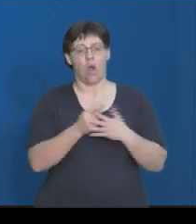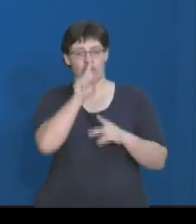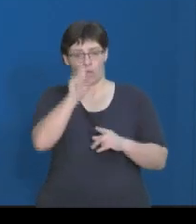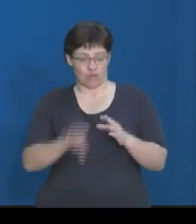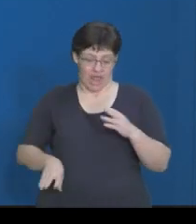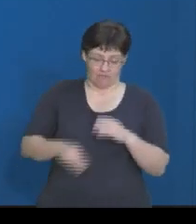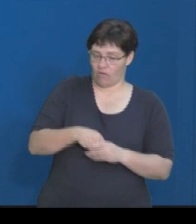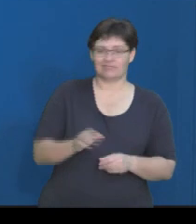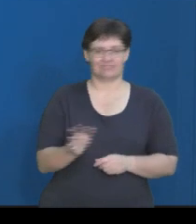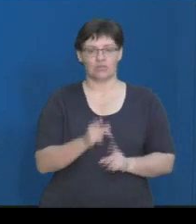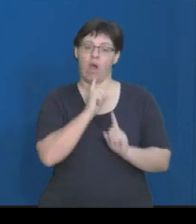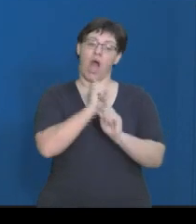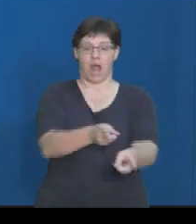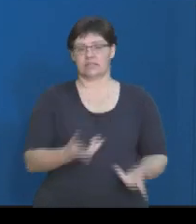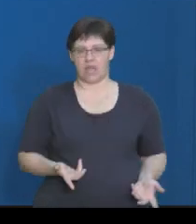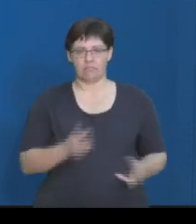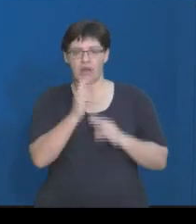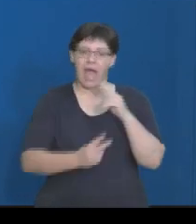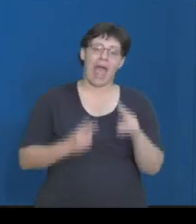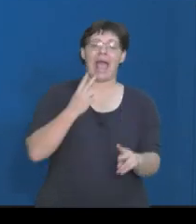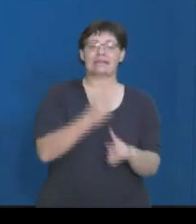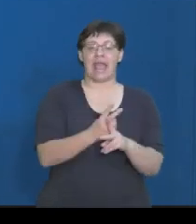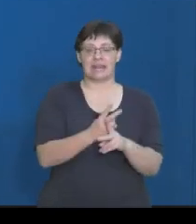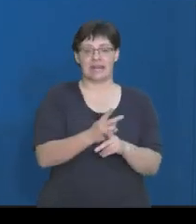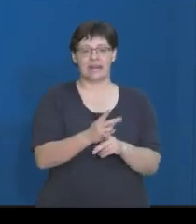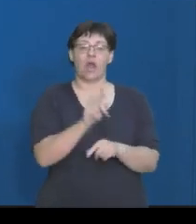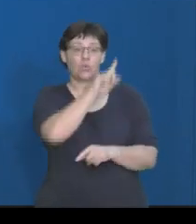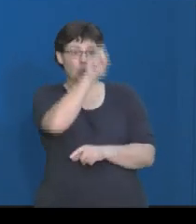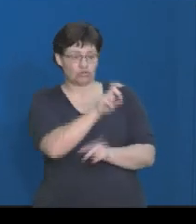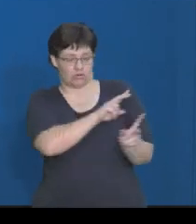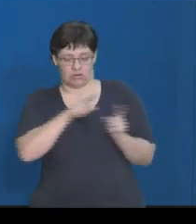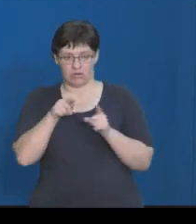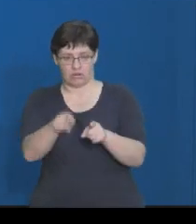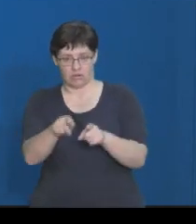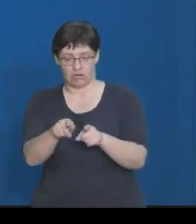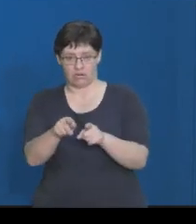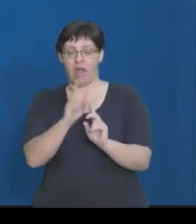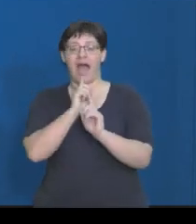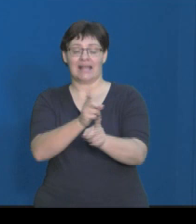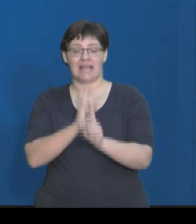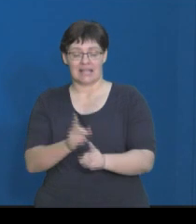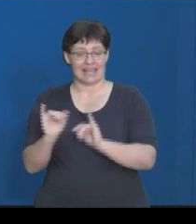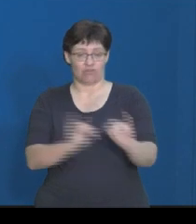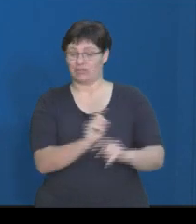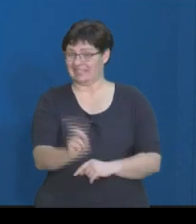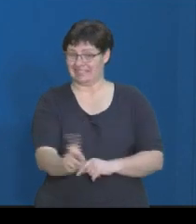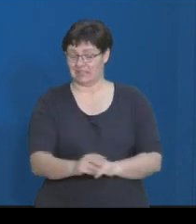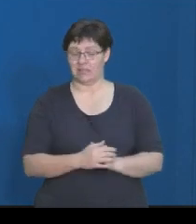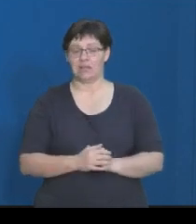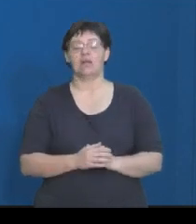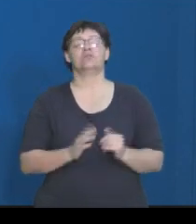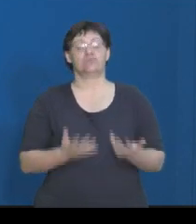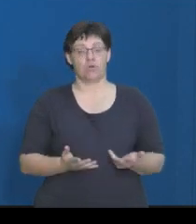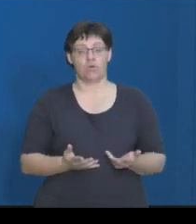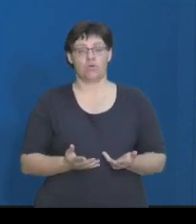question. So you are not allowed to repeat any part of the question in your answer in the introduction there, right?